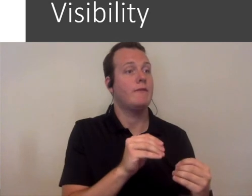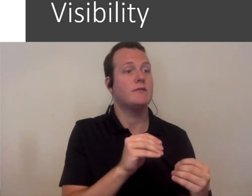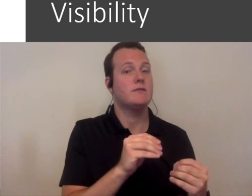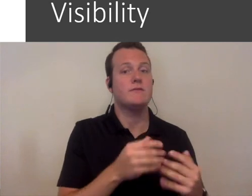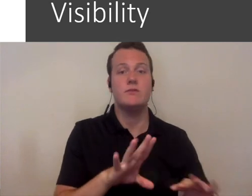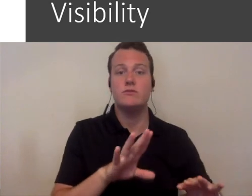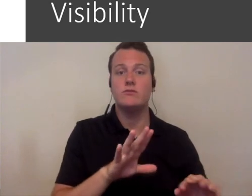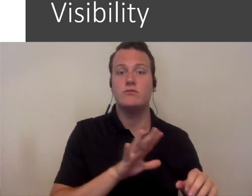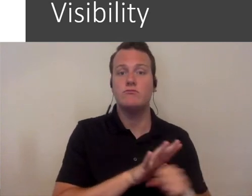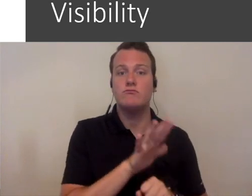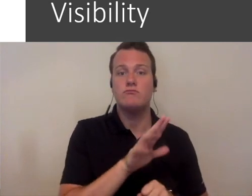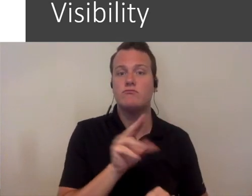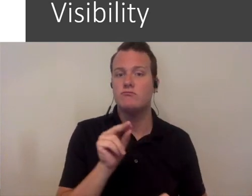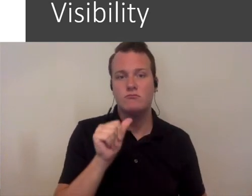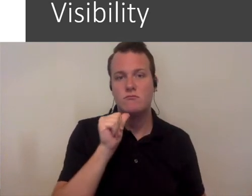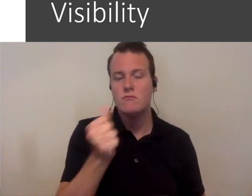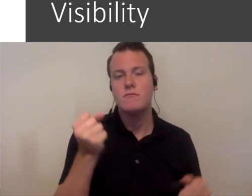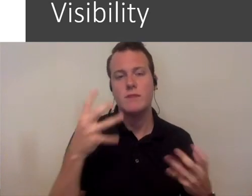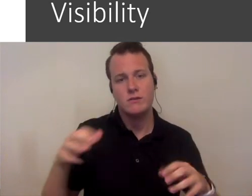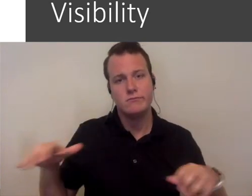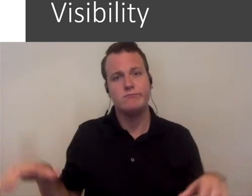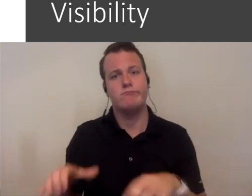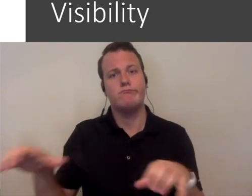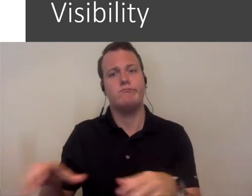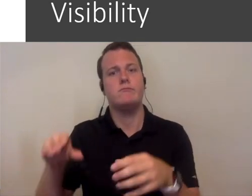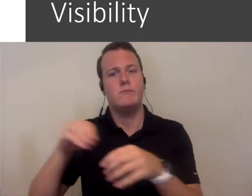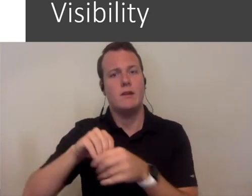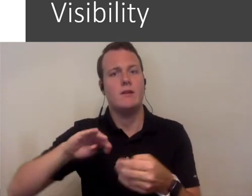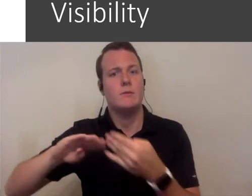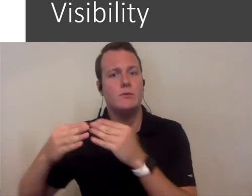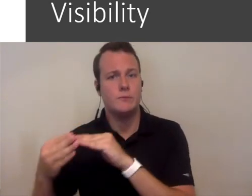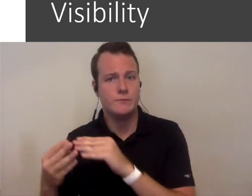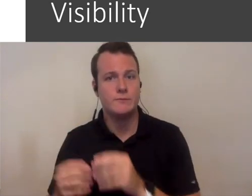It's the many things that you do within the community.